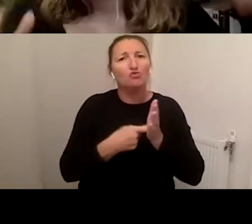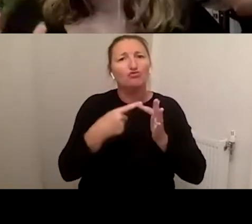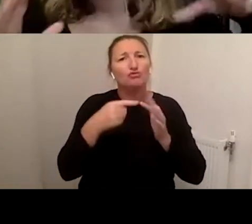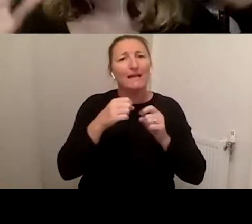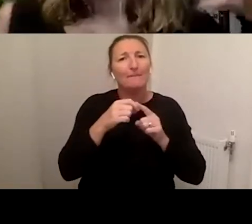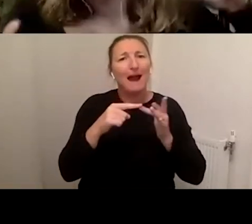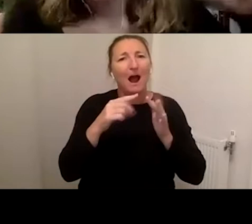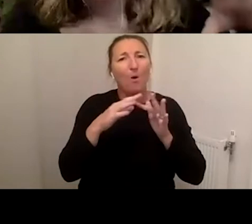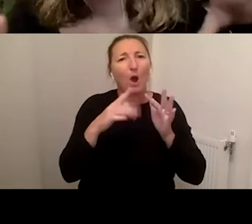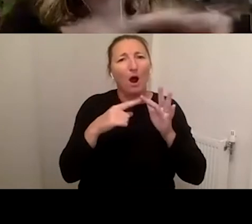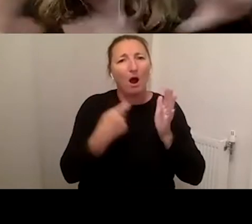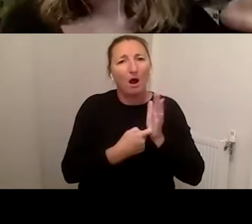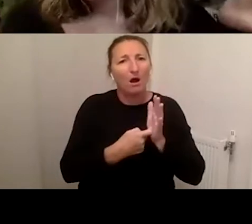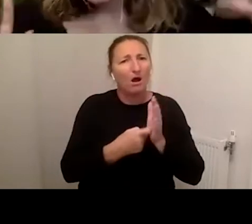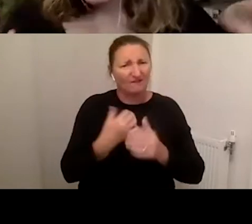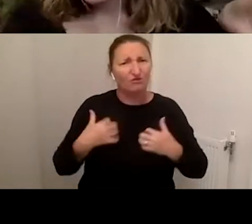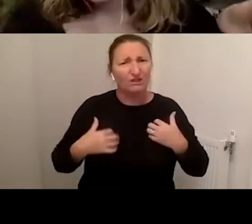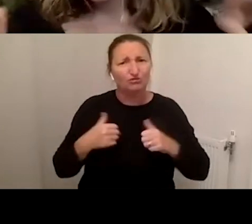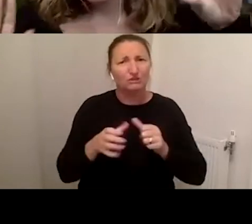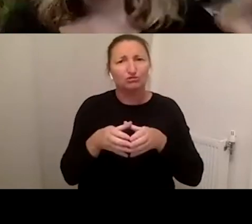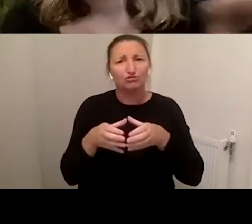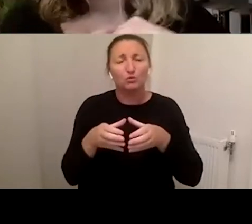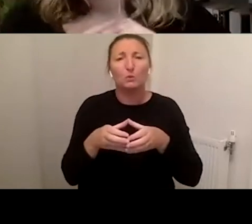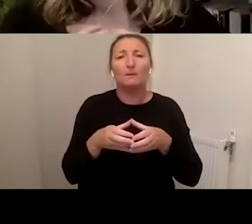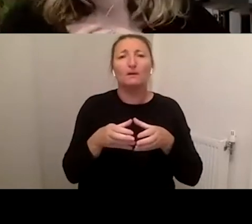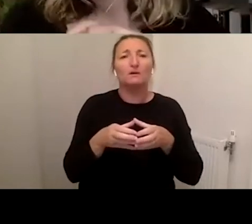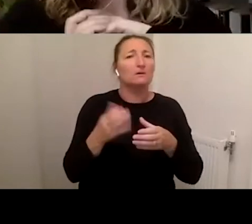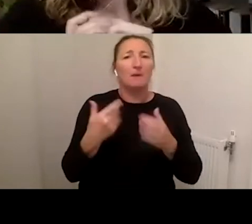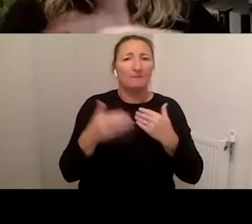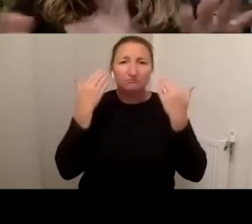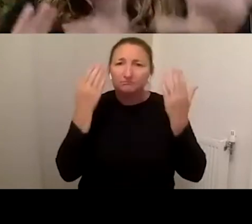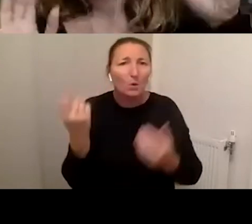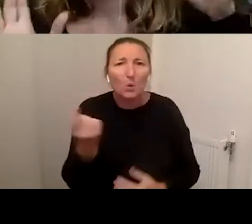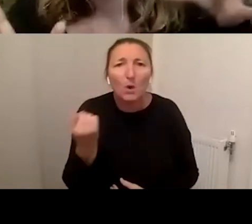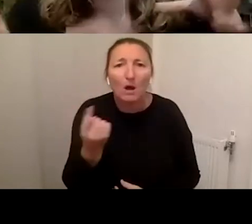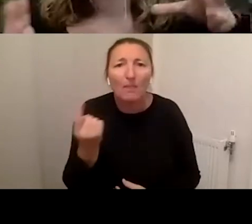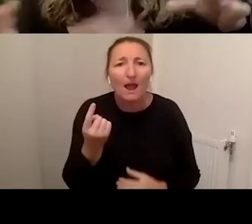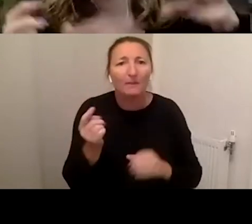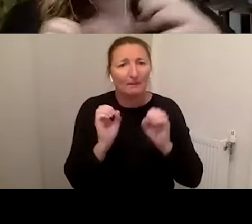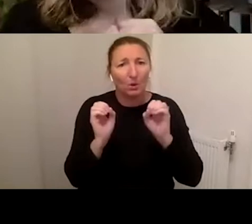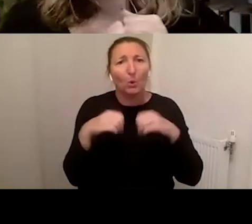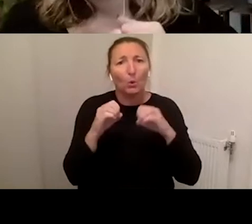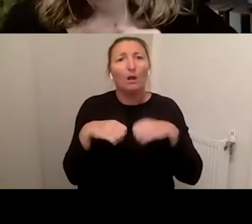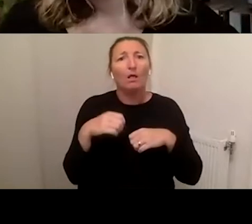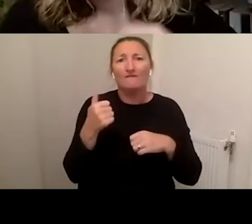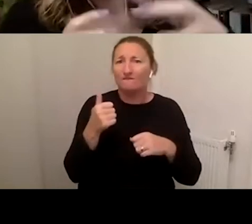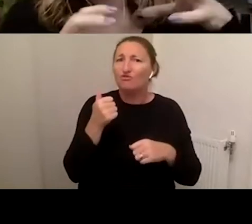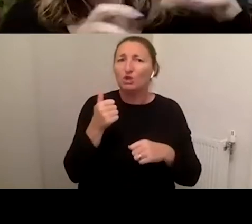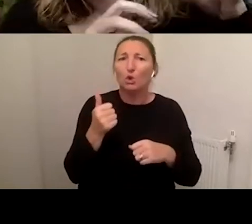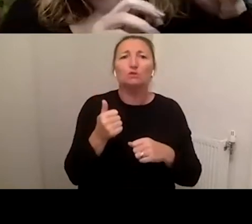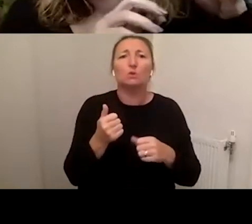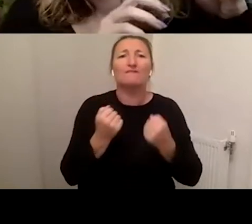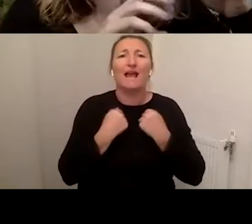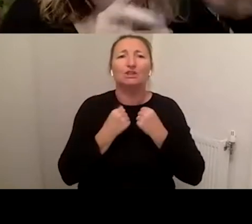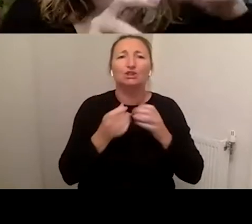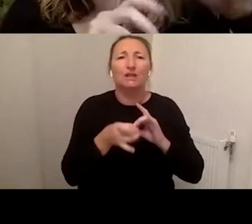quite interesting. If people who are watching haven't heard of them, I recommend Googling them. Are quite an unusual energy cooperative group.